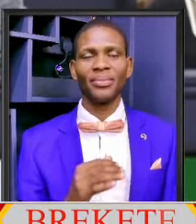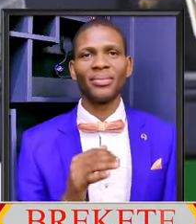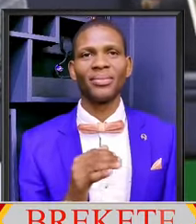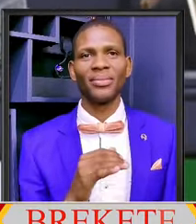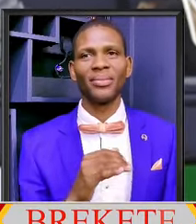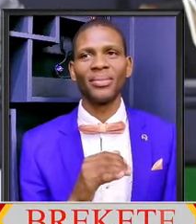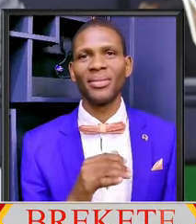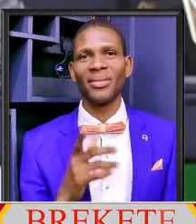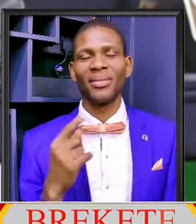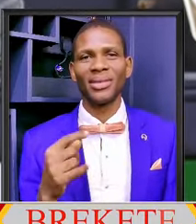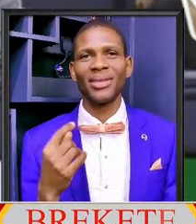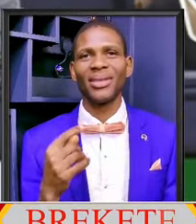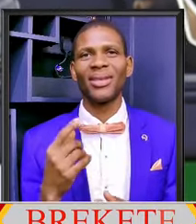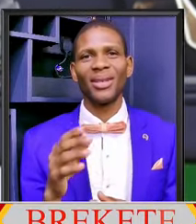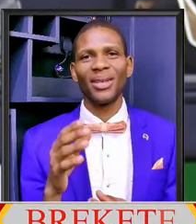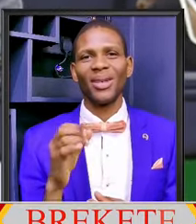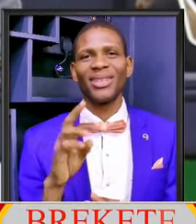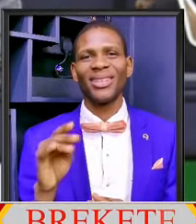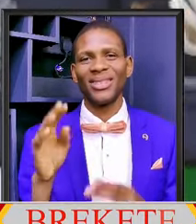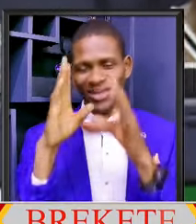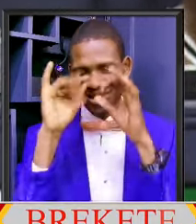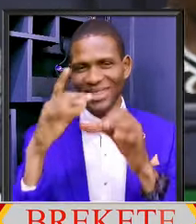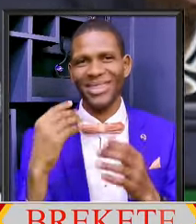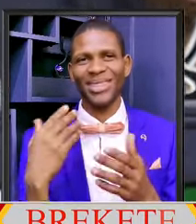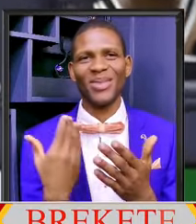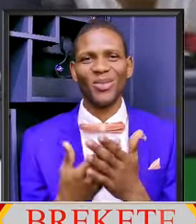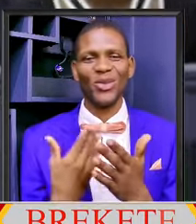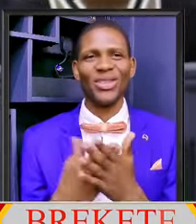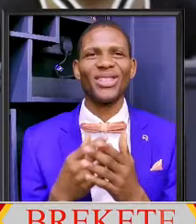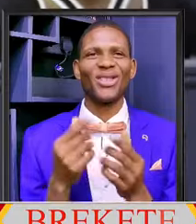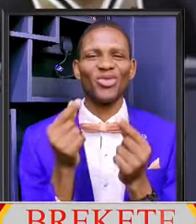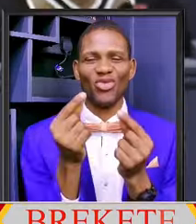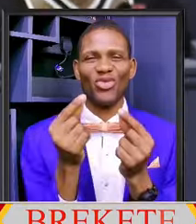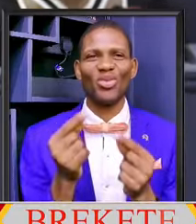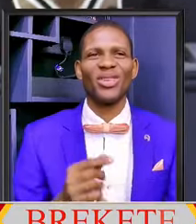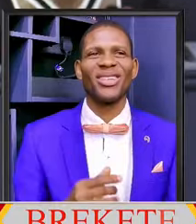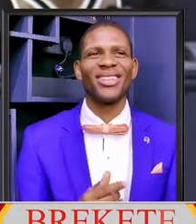Ordinary President, the money is small. Add money, I will tell you the name.